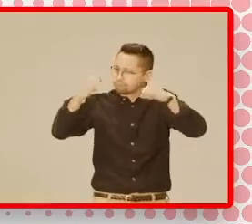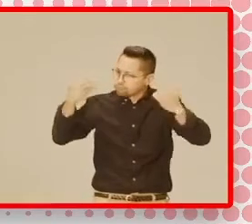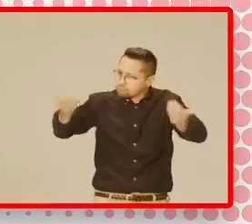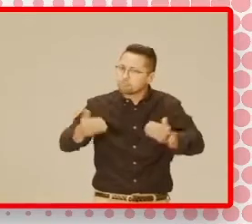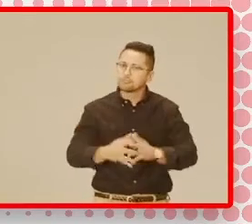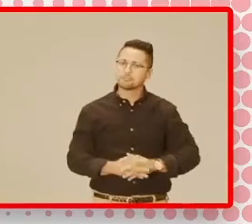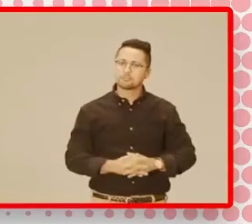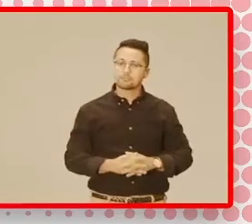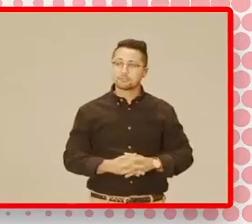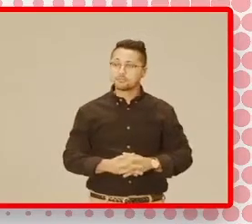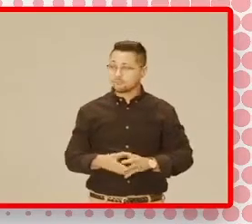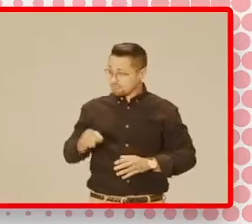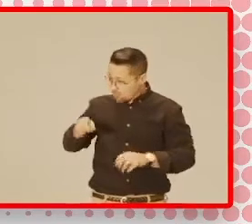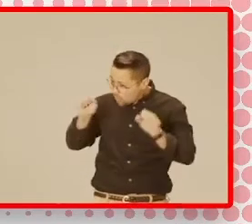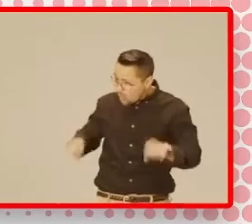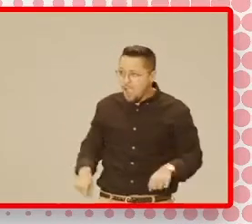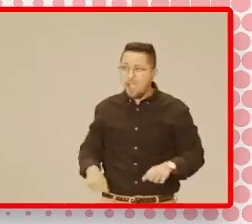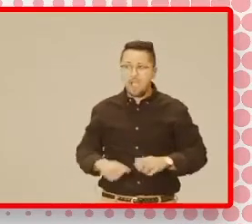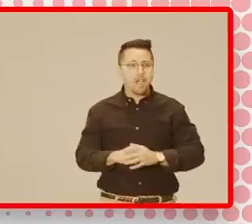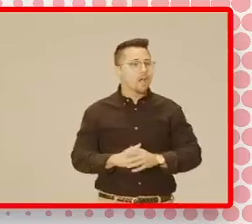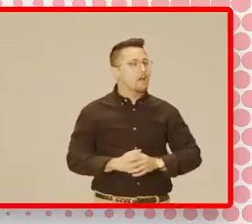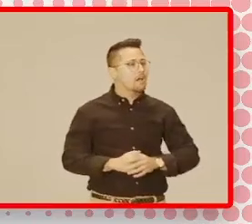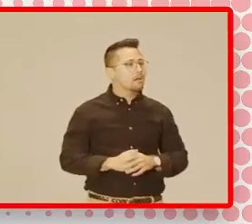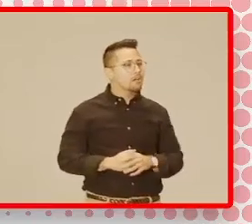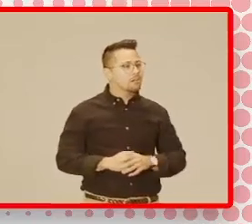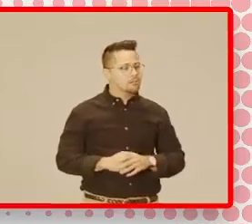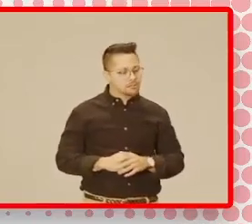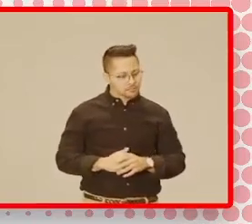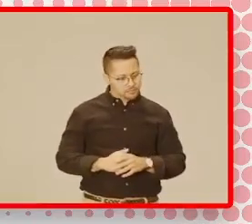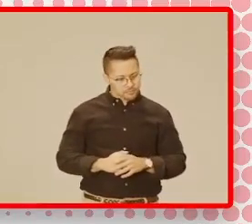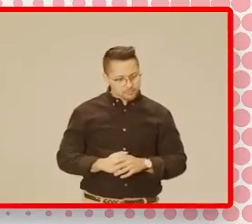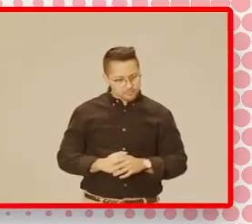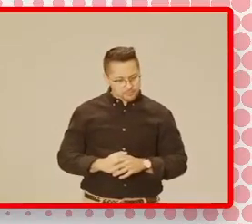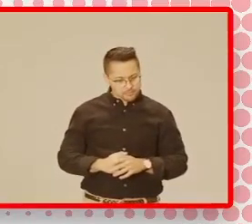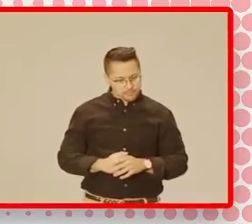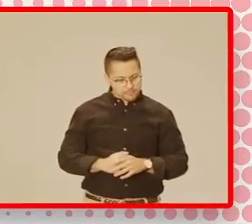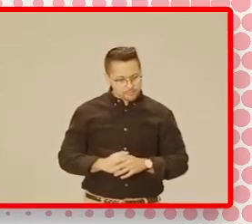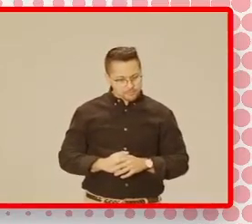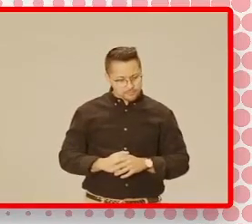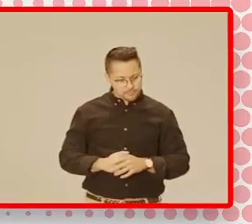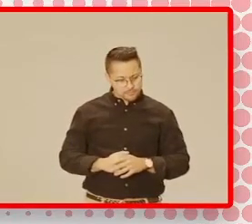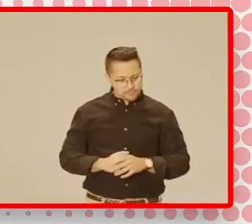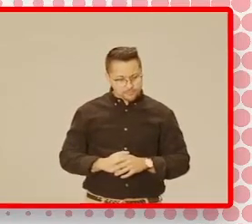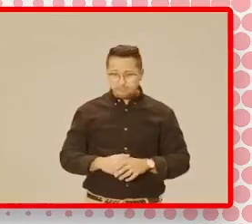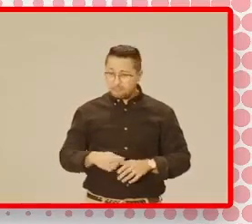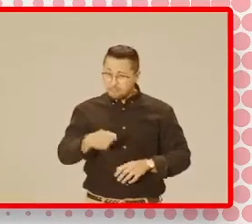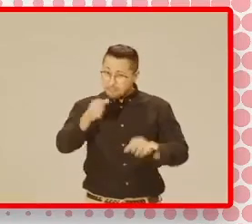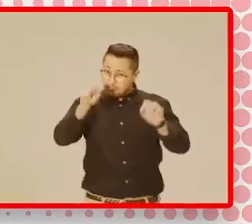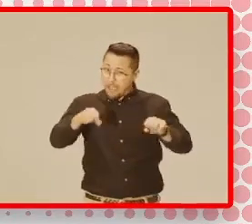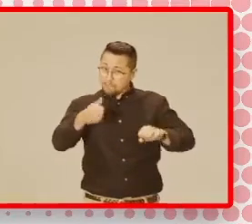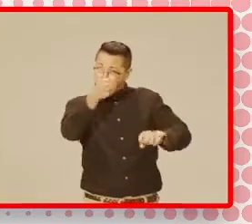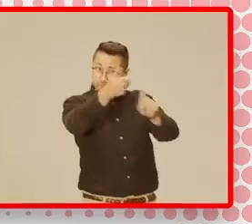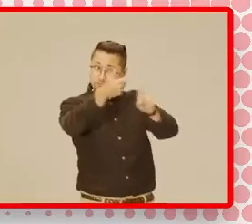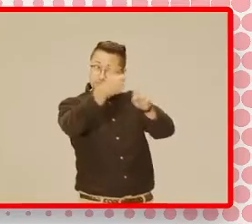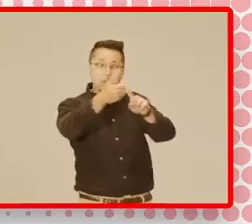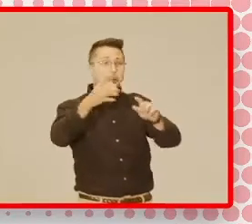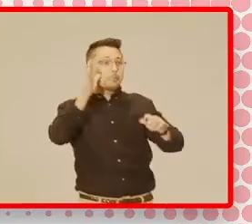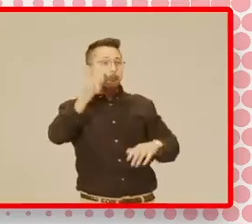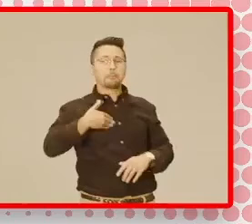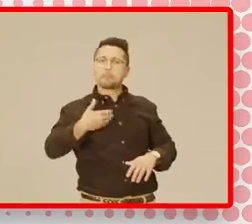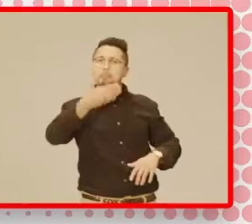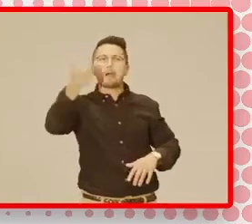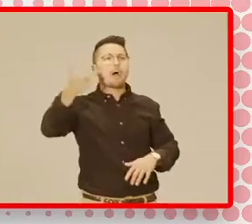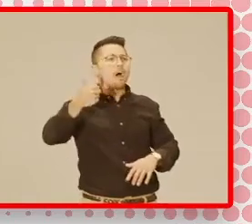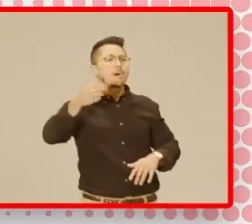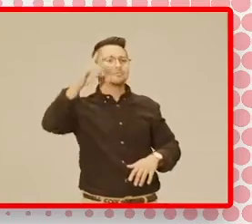You could be the first person with Down syndrome in the world to do an Ironman.